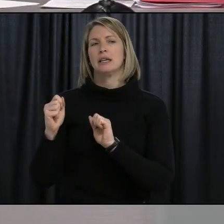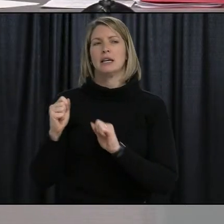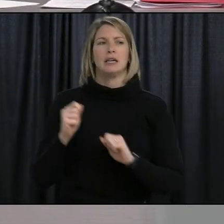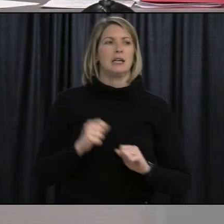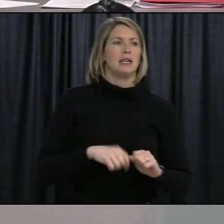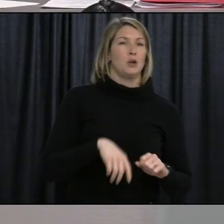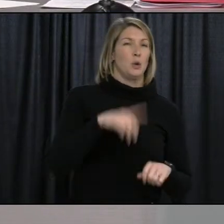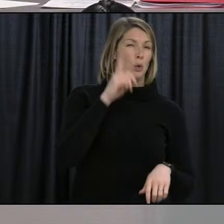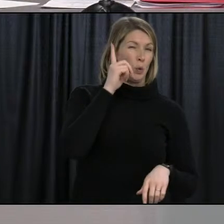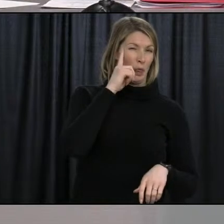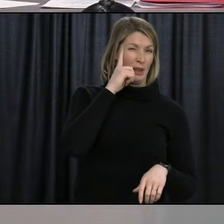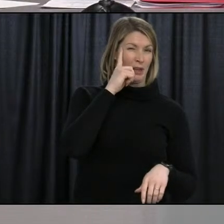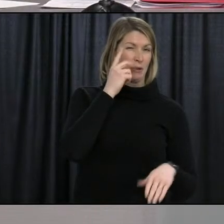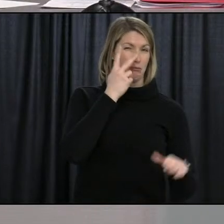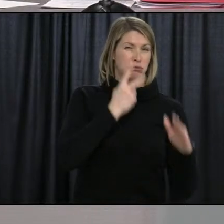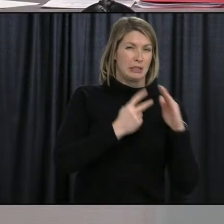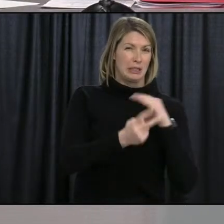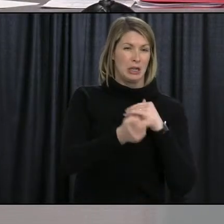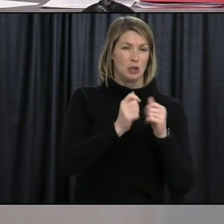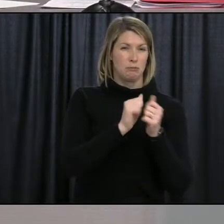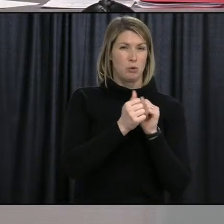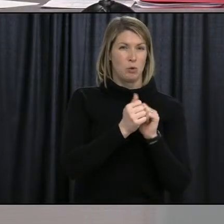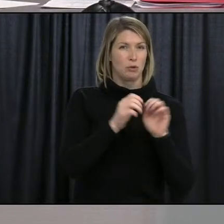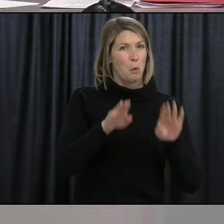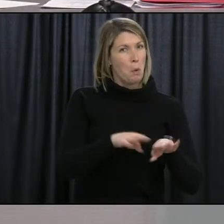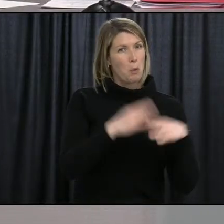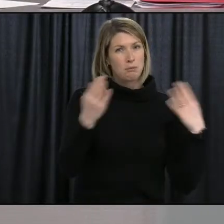majority of the province is vaccinated?